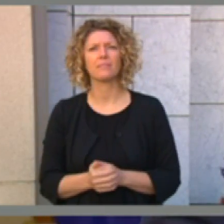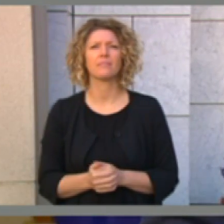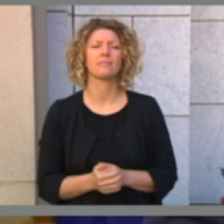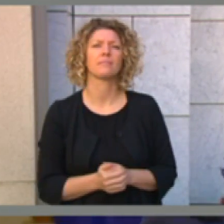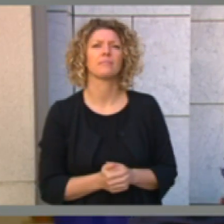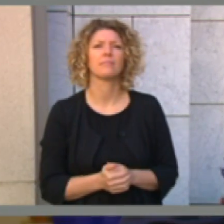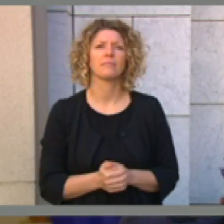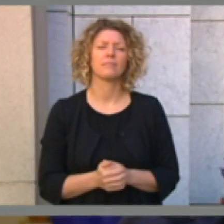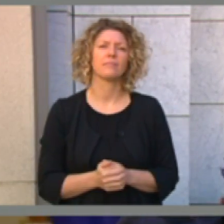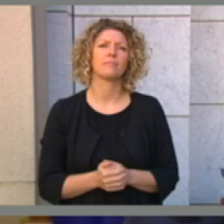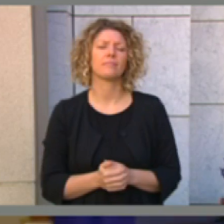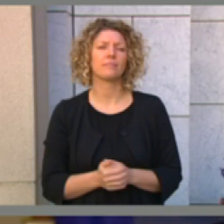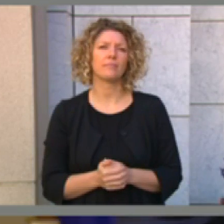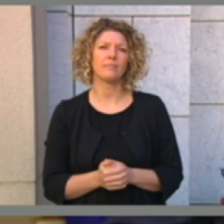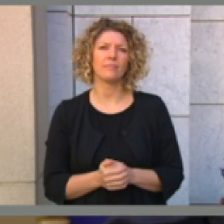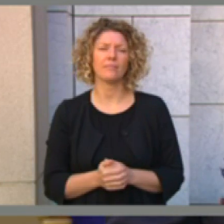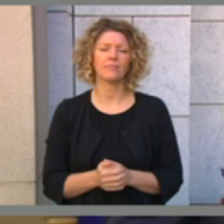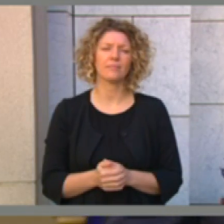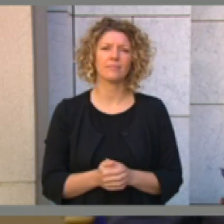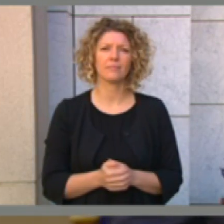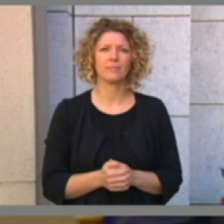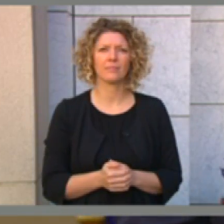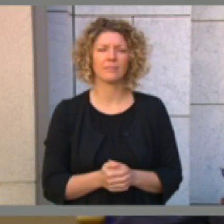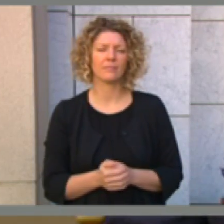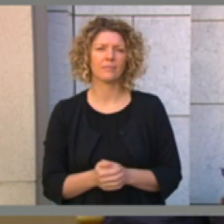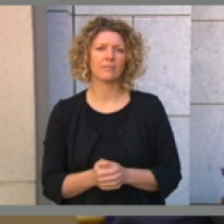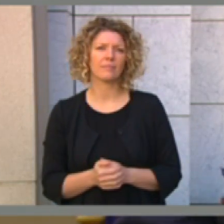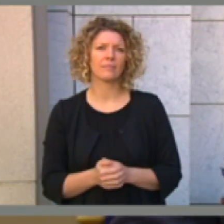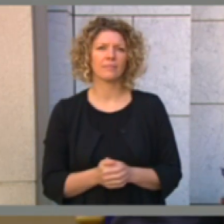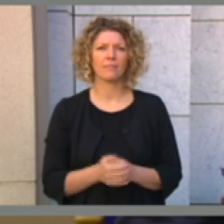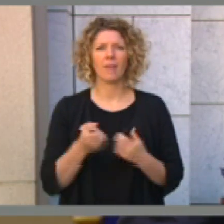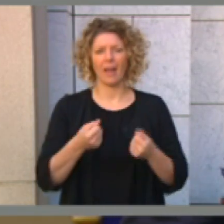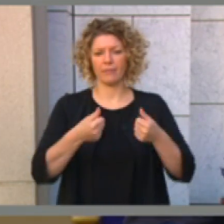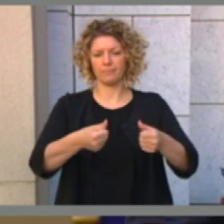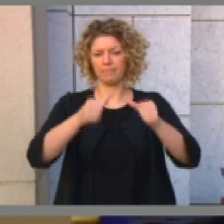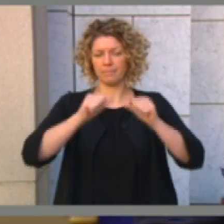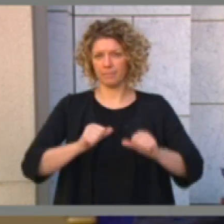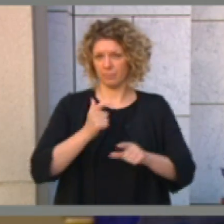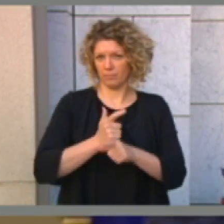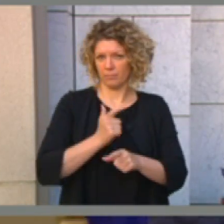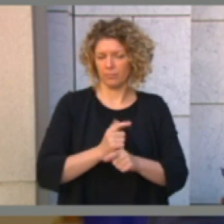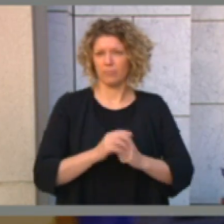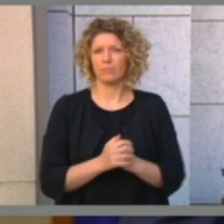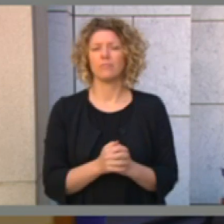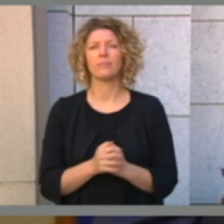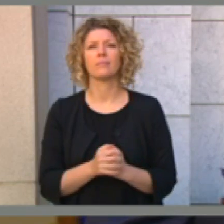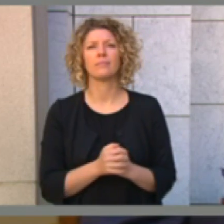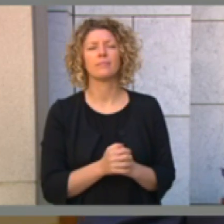Now, moving on to the other matters that I had to raise today, and I'll throw to Brendan. The government is